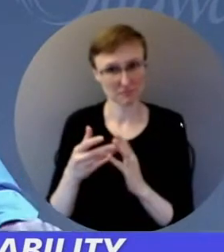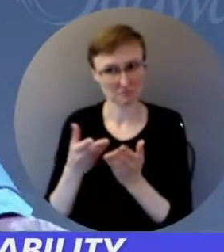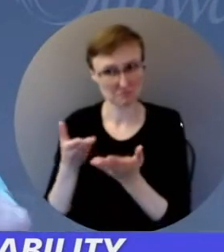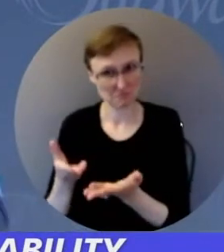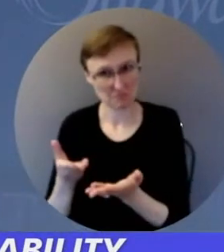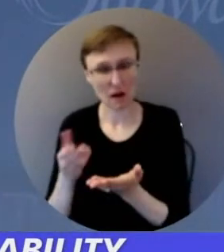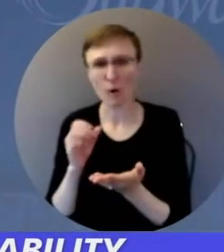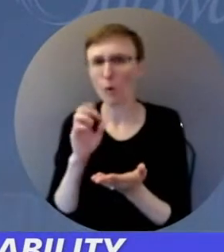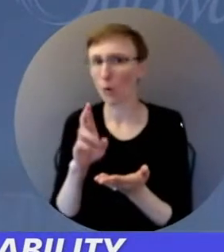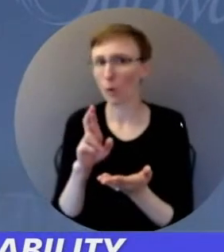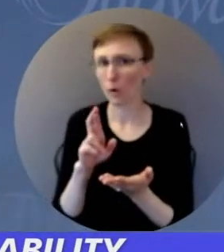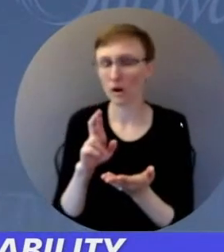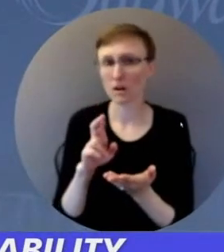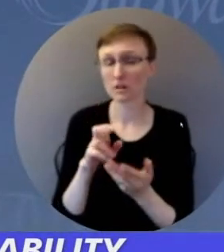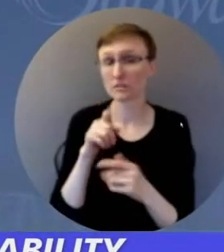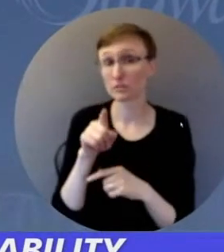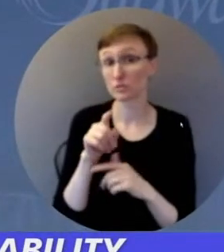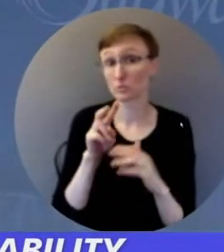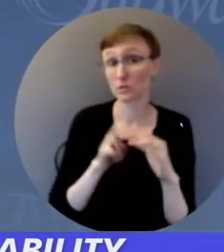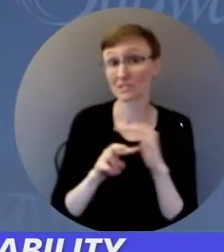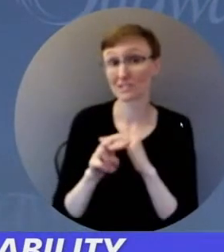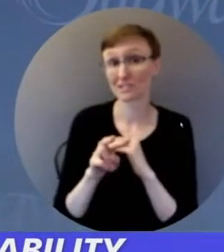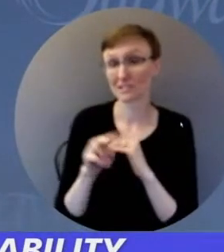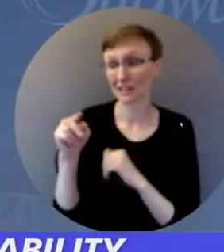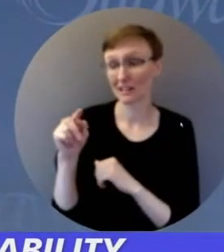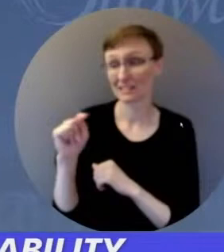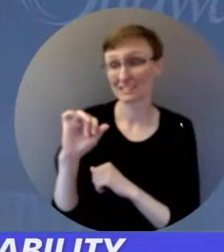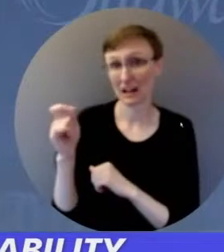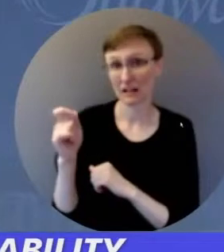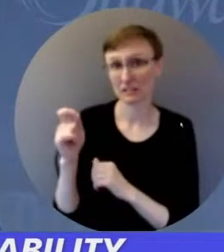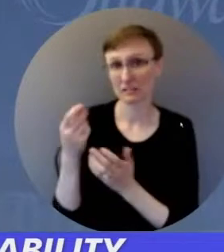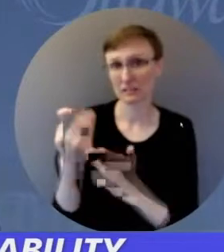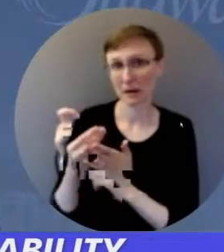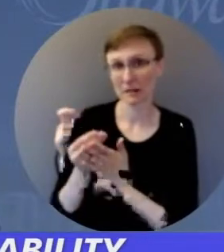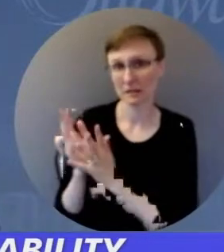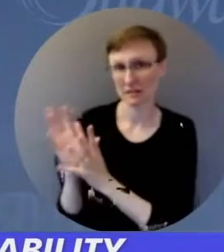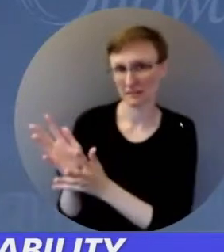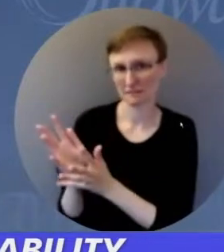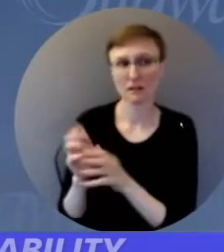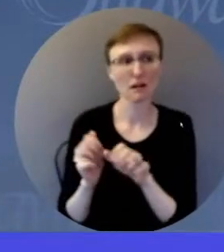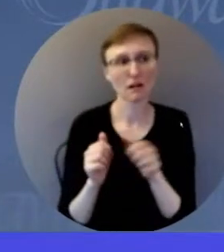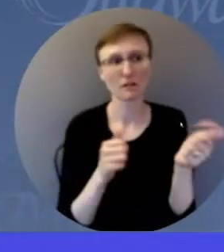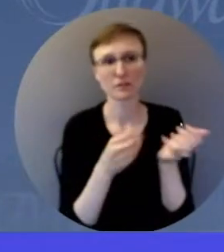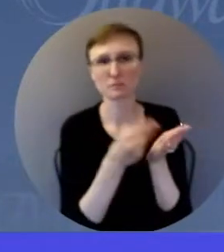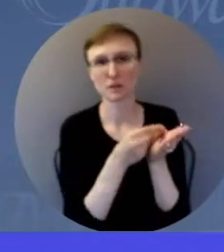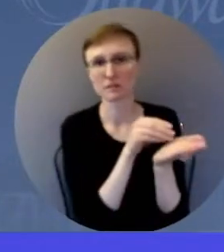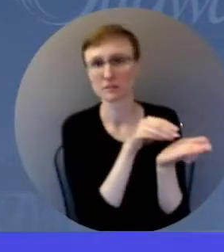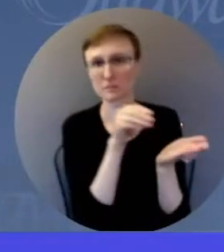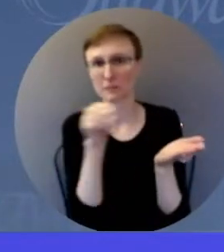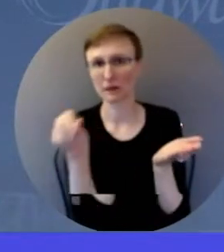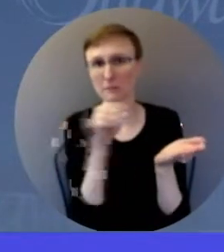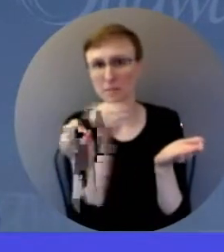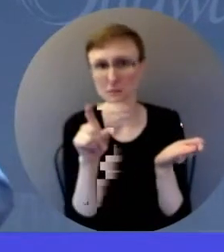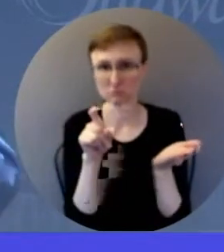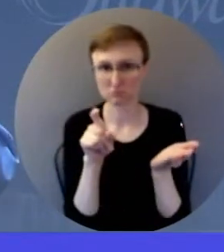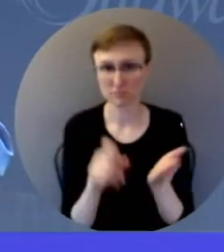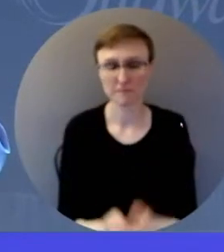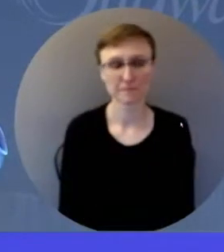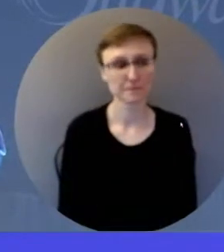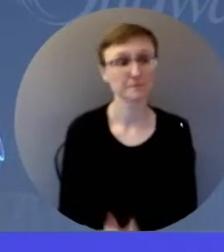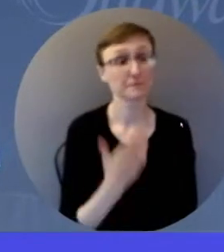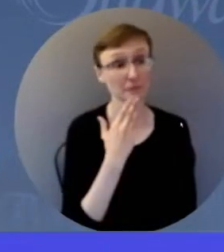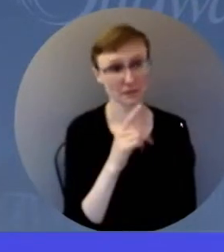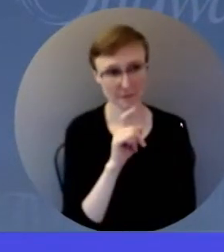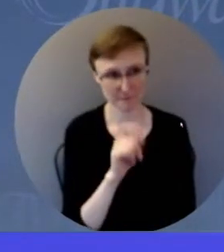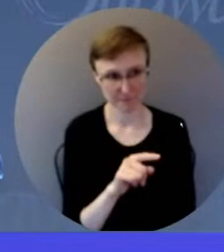will go into creating new infrastructure at Lansdowne Park? Well, thanks, John, for the question. The bottom line is that